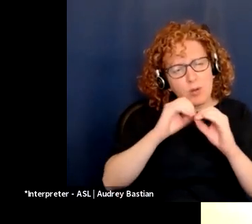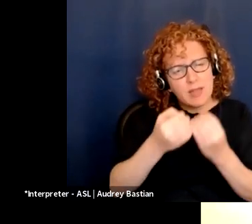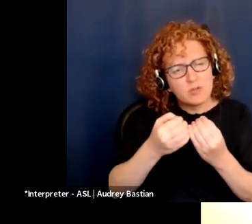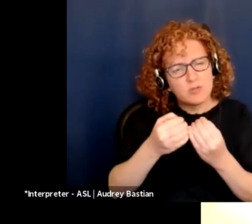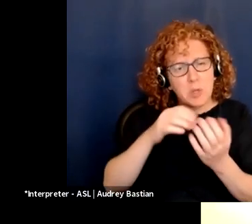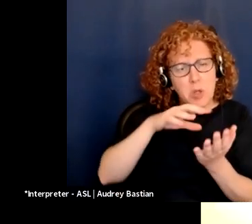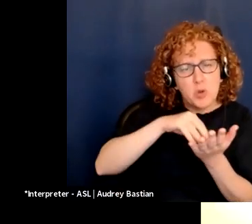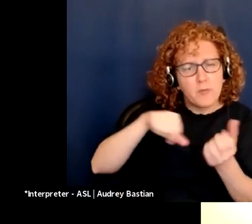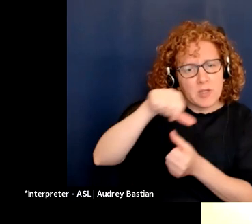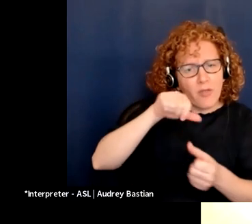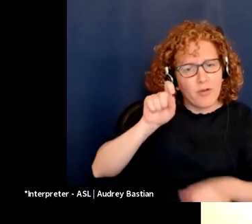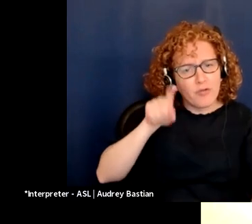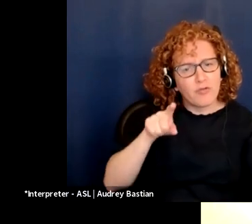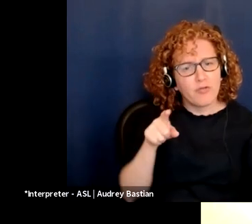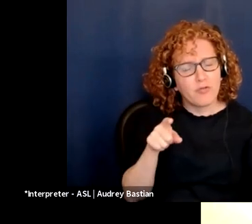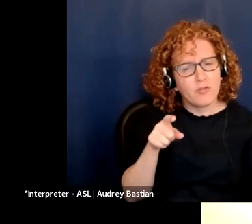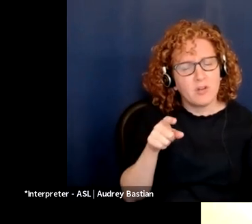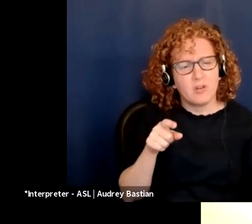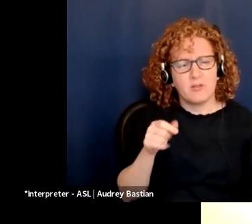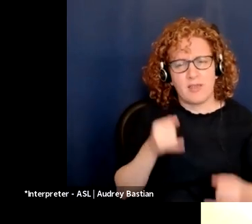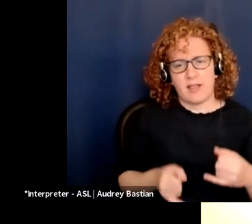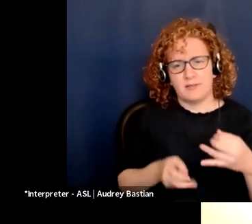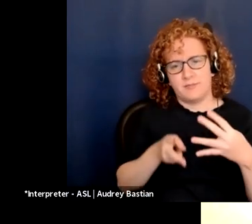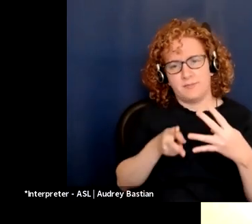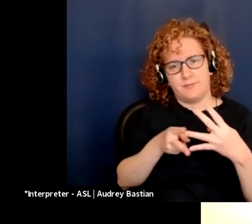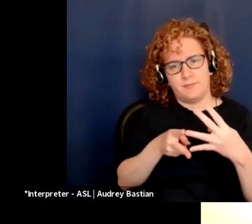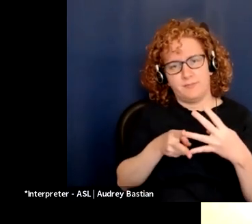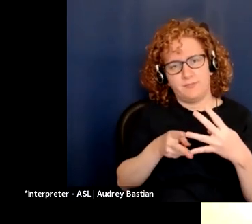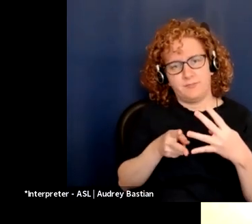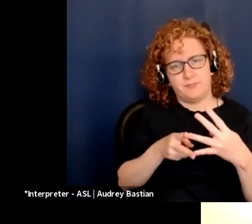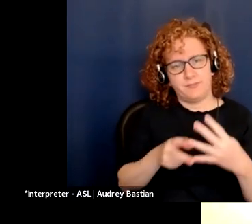from and support each other. And those will be our last.